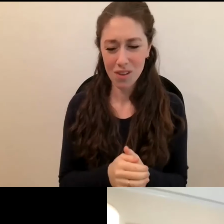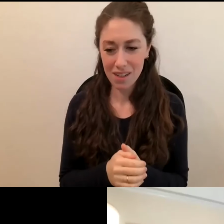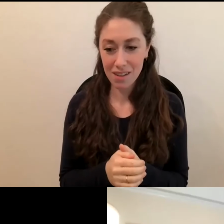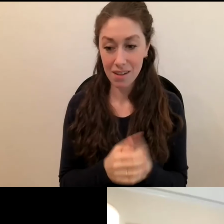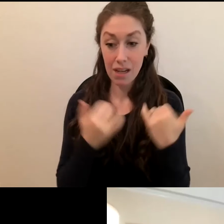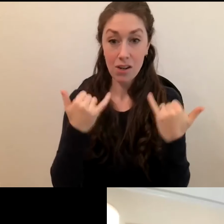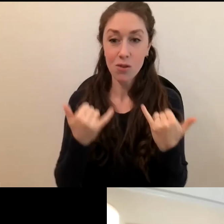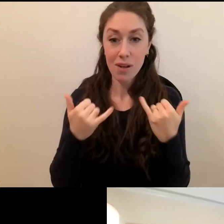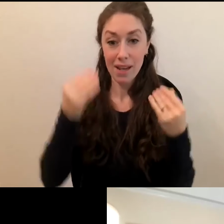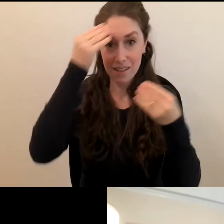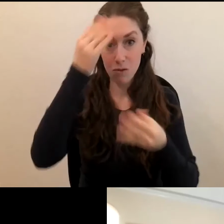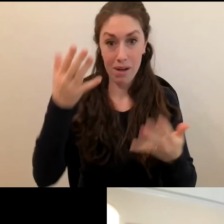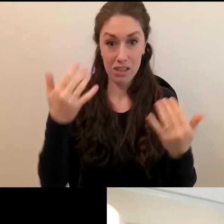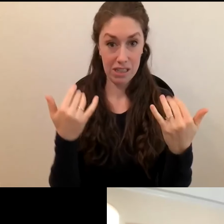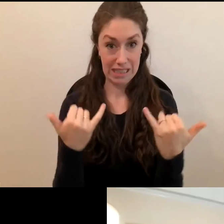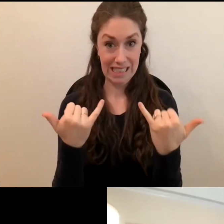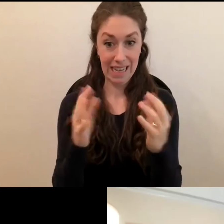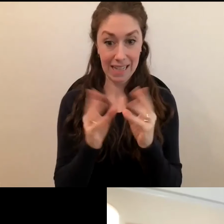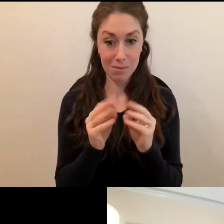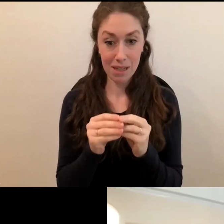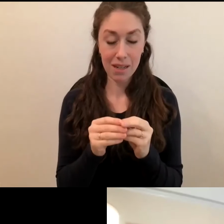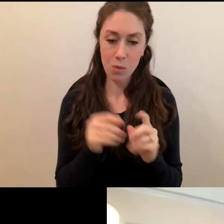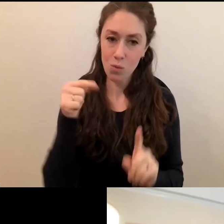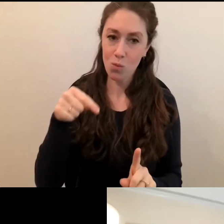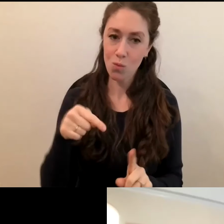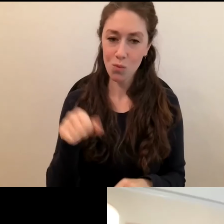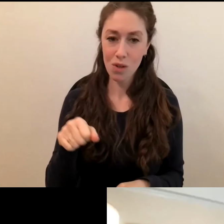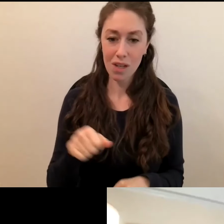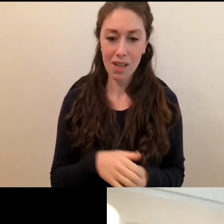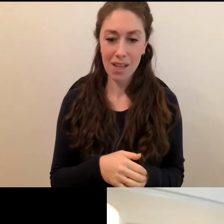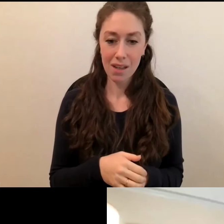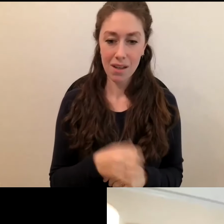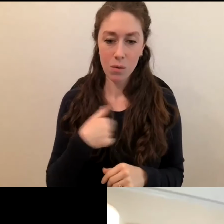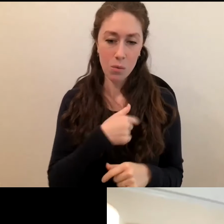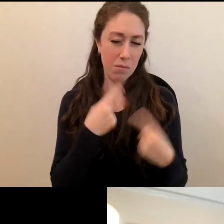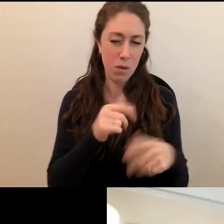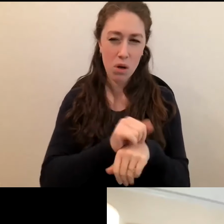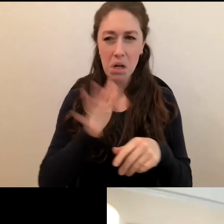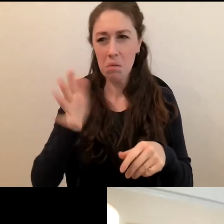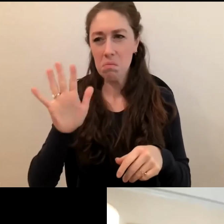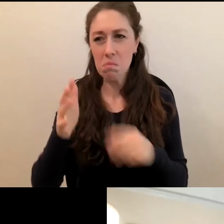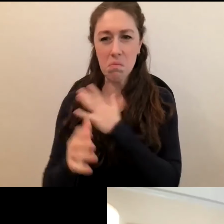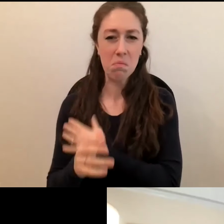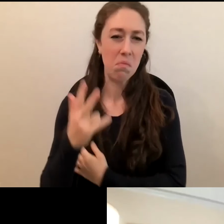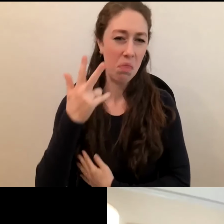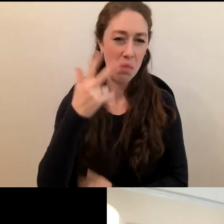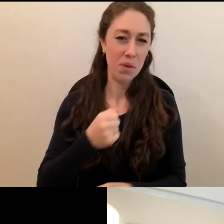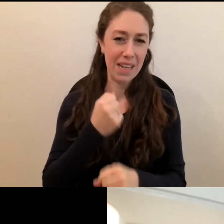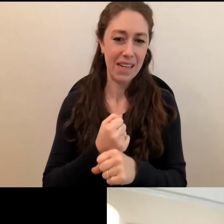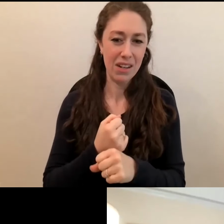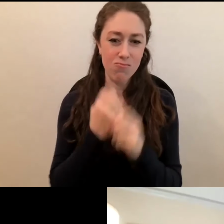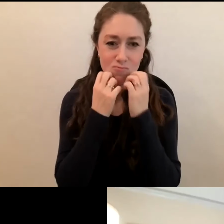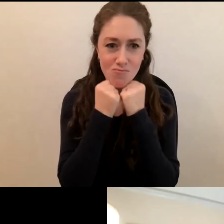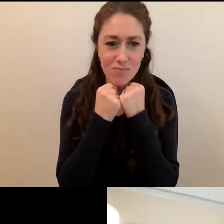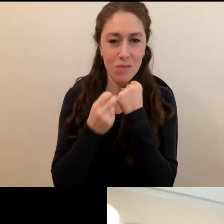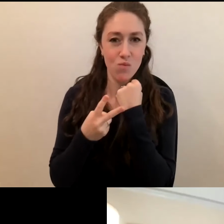content, especially because we've been working on a 3-year preservation and